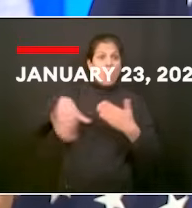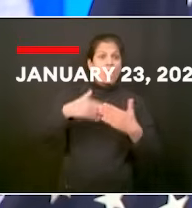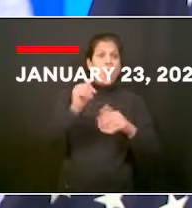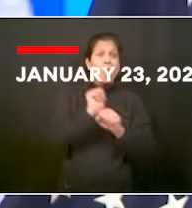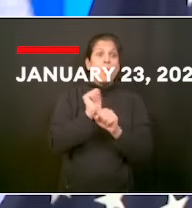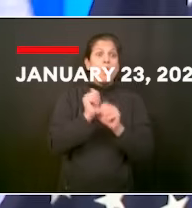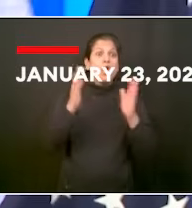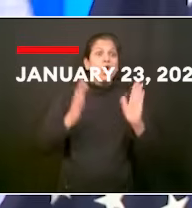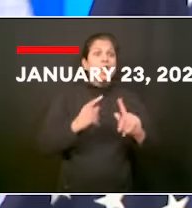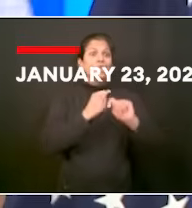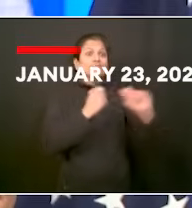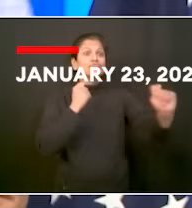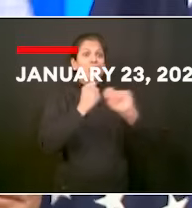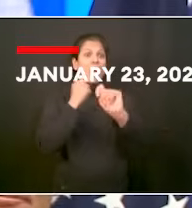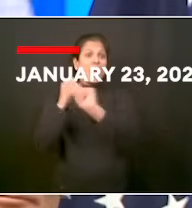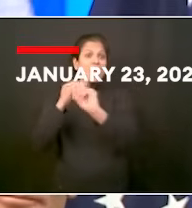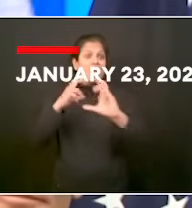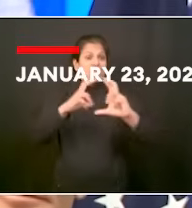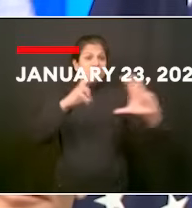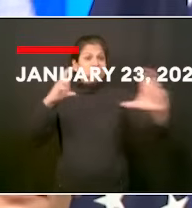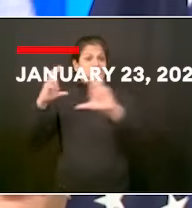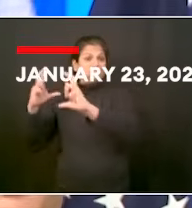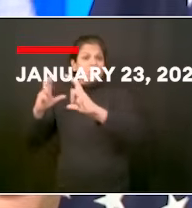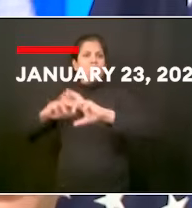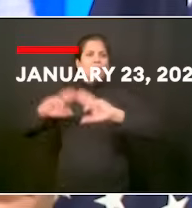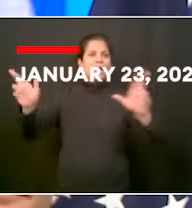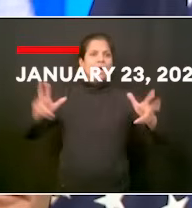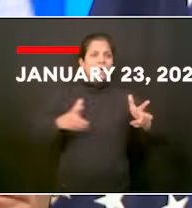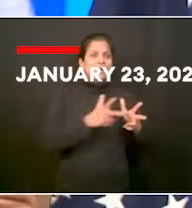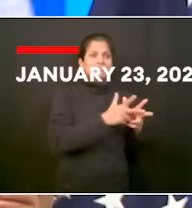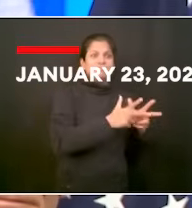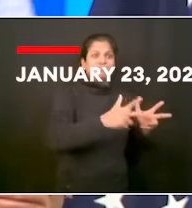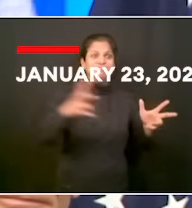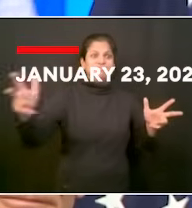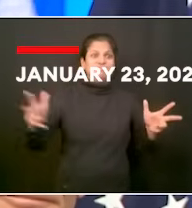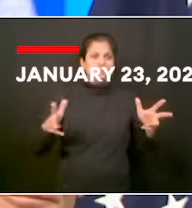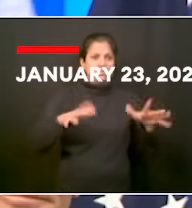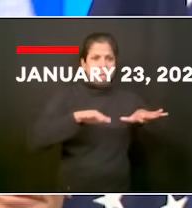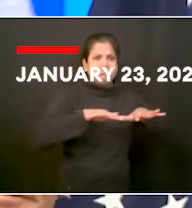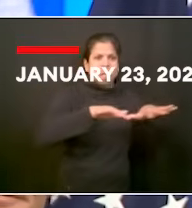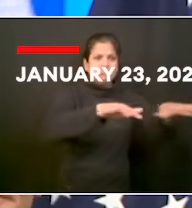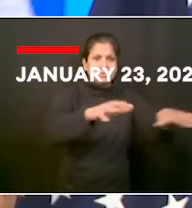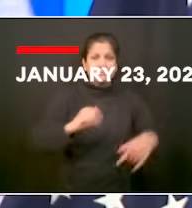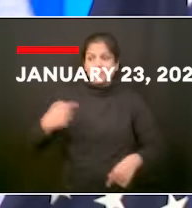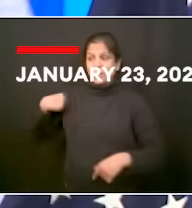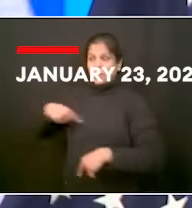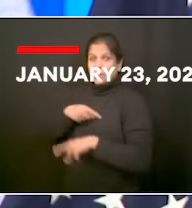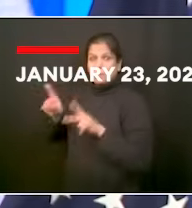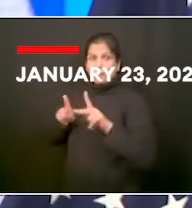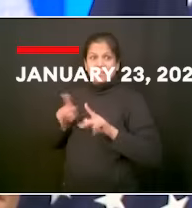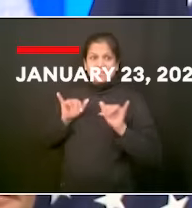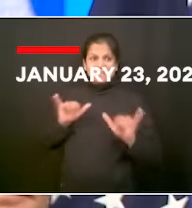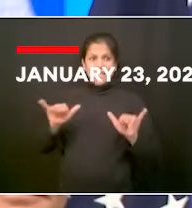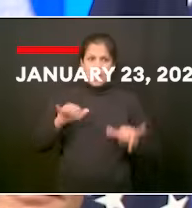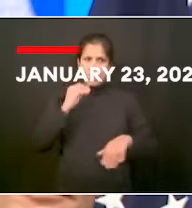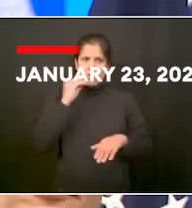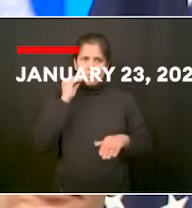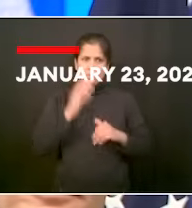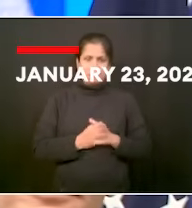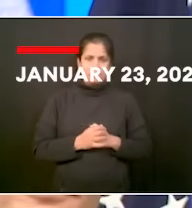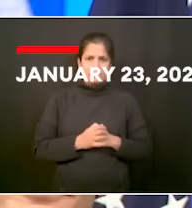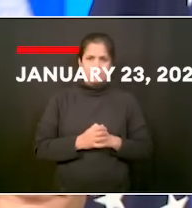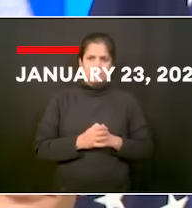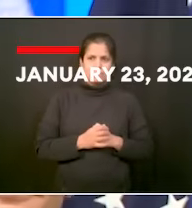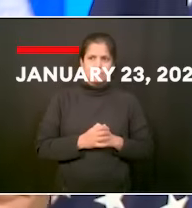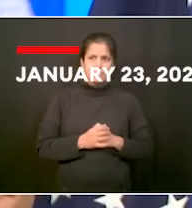meet. So I ask once again to stay out of the elements and to know that the people alongside me and the hardworking men and women who are already hard